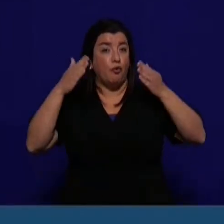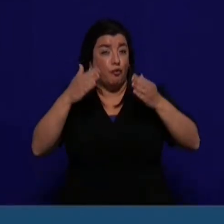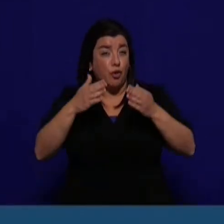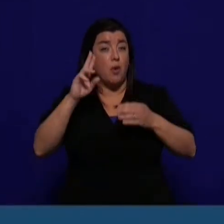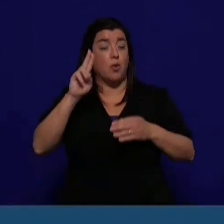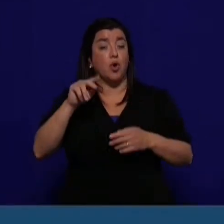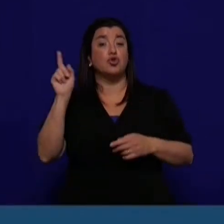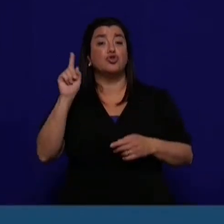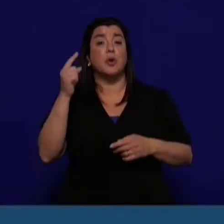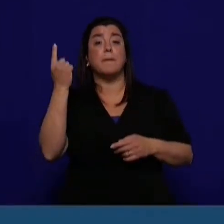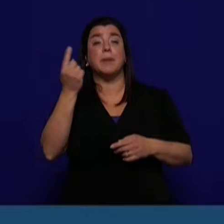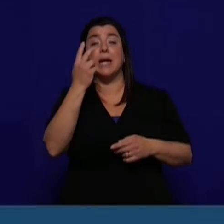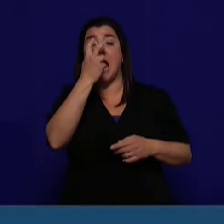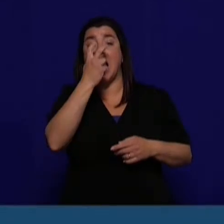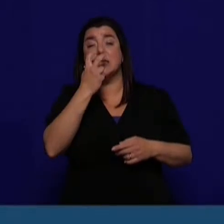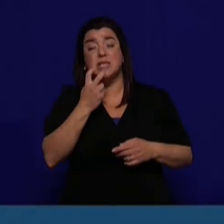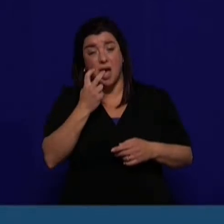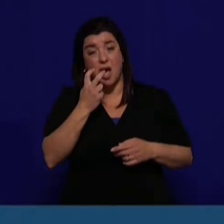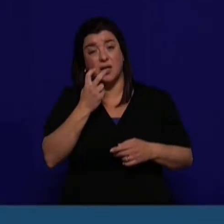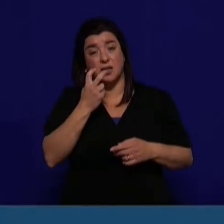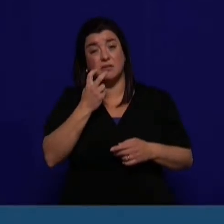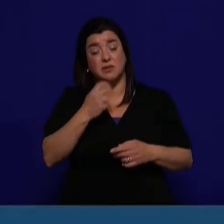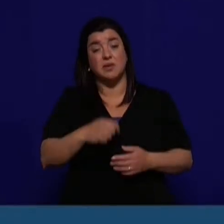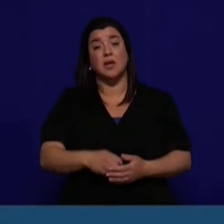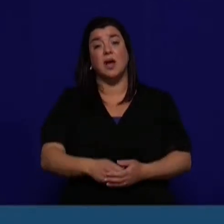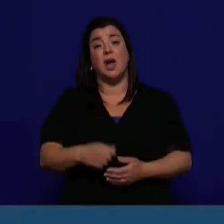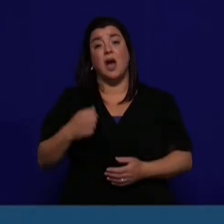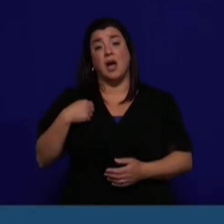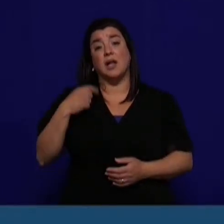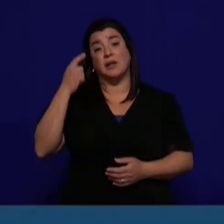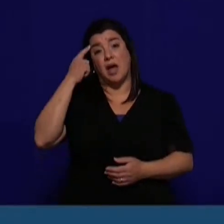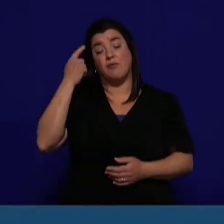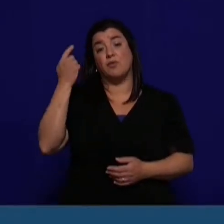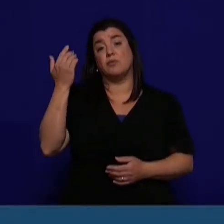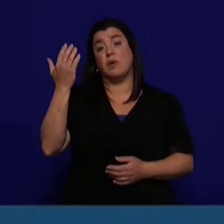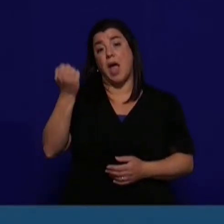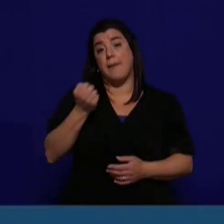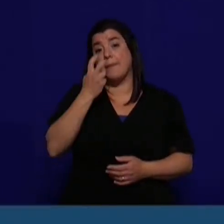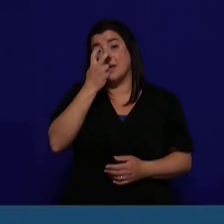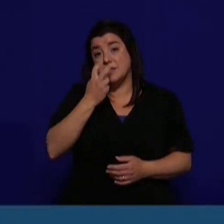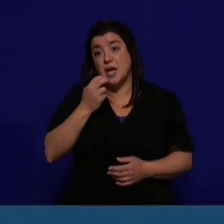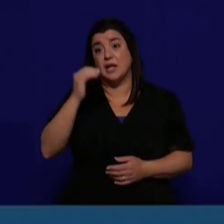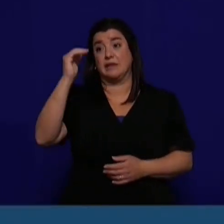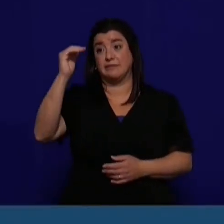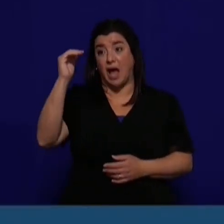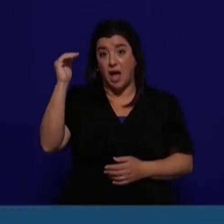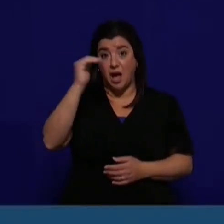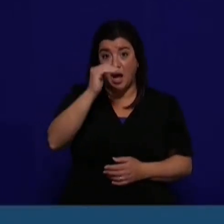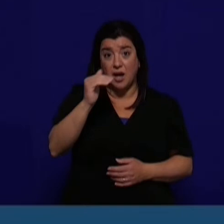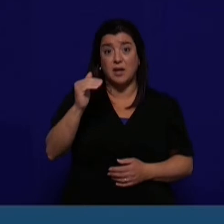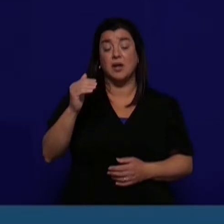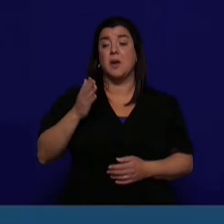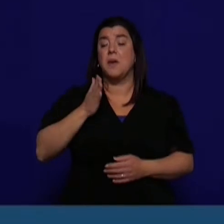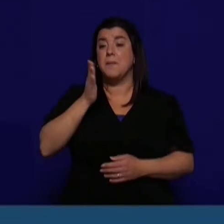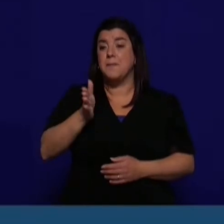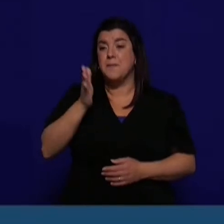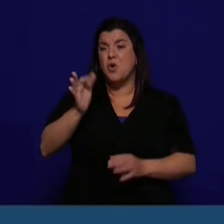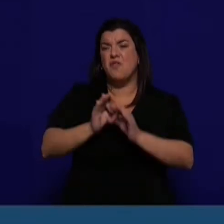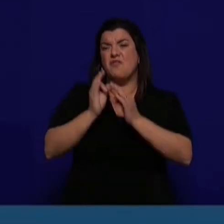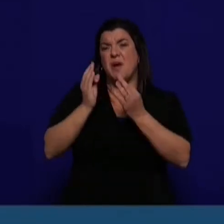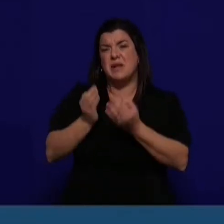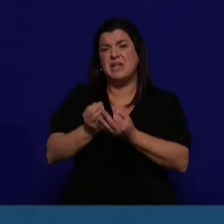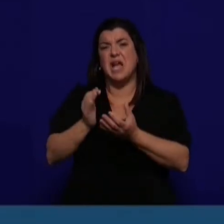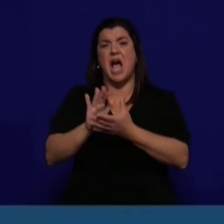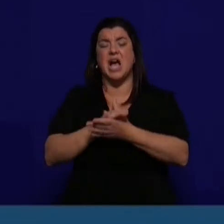bħalma semmejna li l-anzjani kienu qegħdin fid-djar tagħhom, kienu qegħdin jarawhom rabathom però kienu limitati li kienu qegħdin